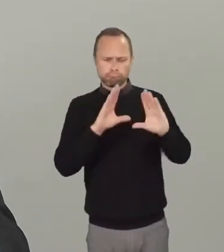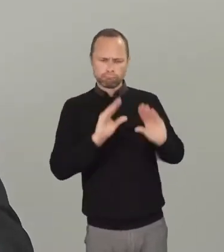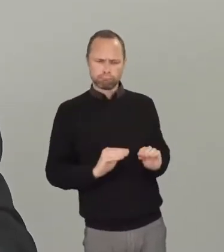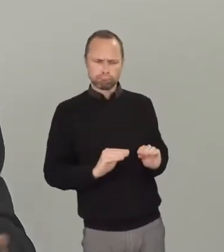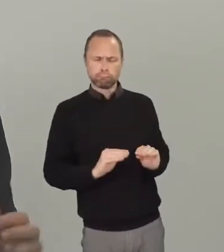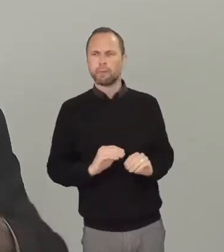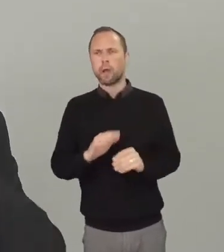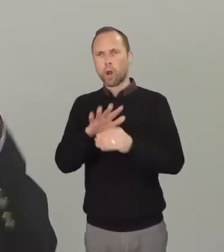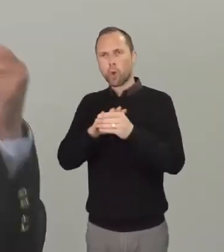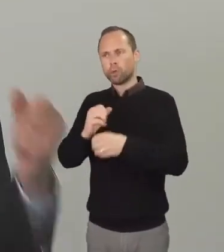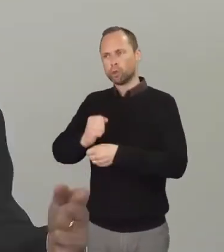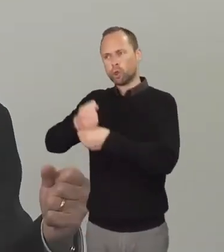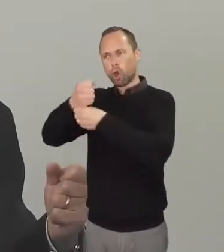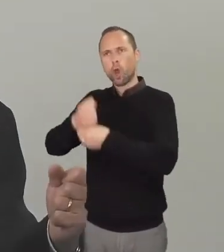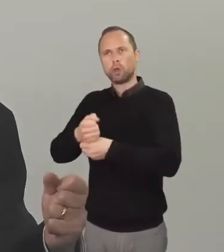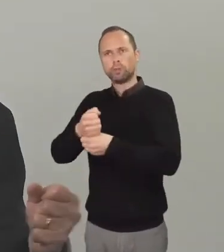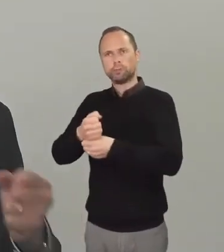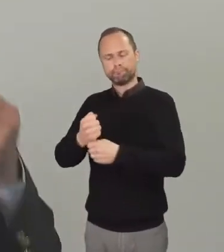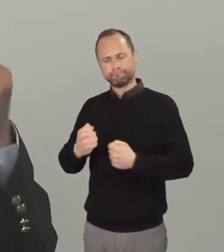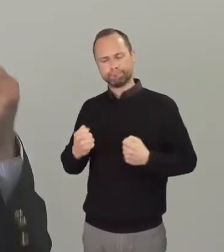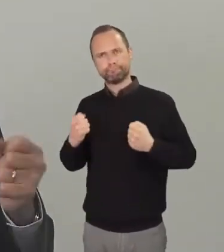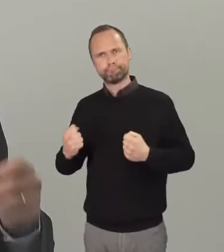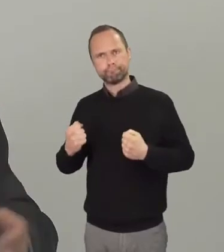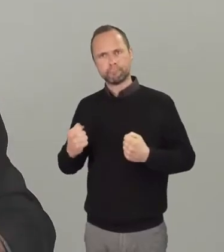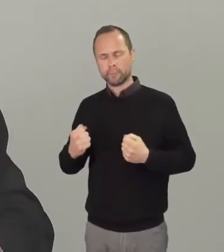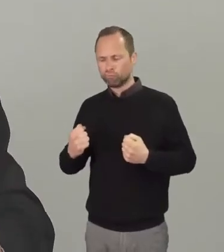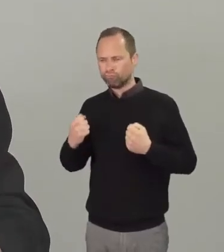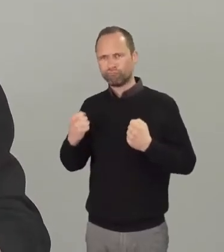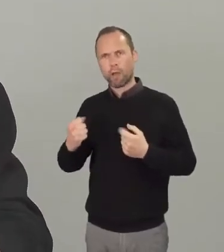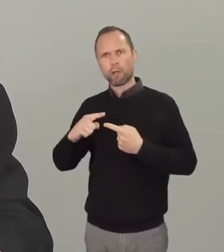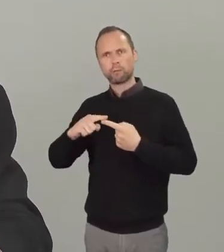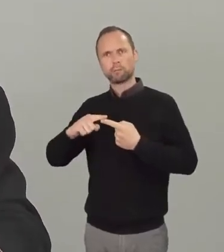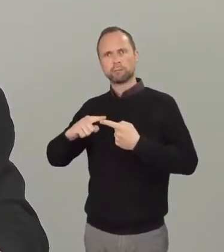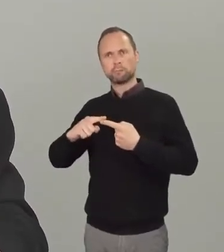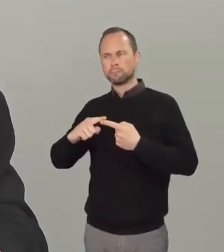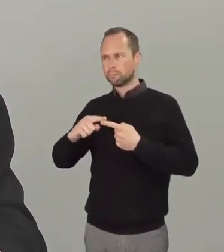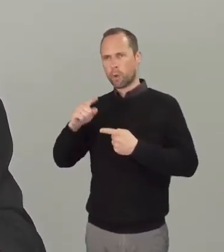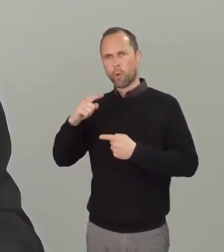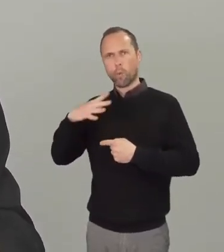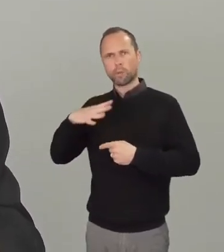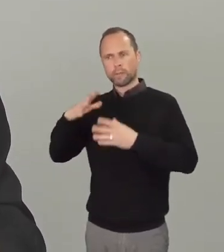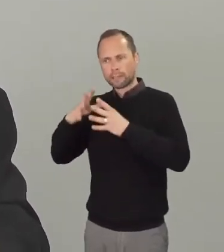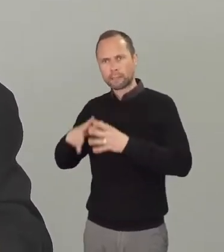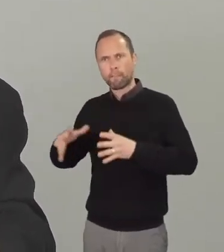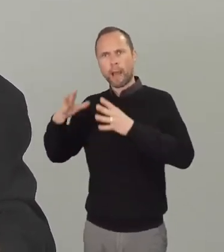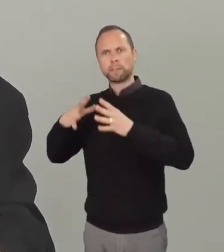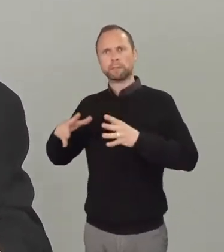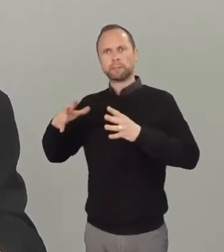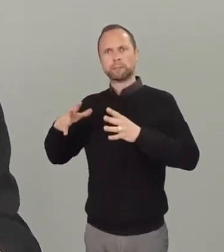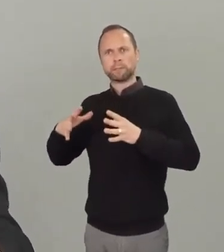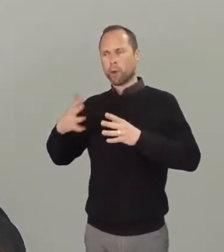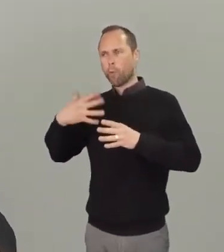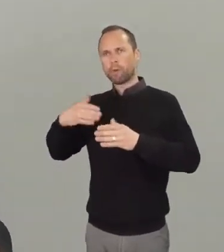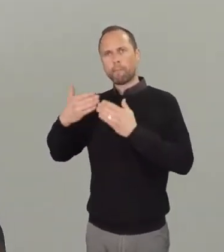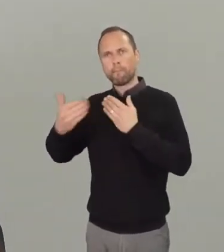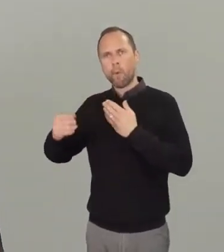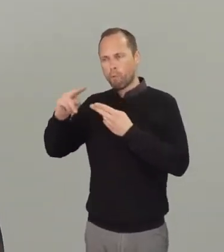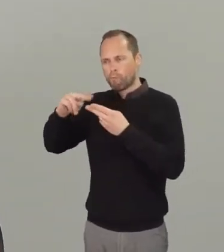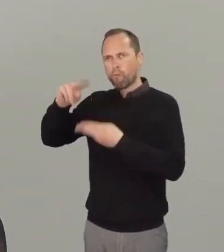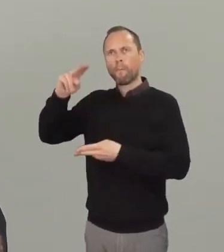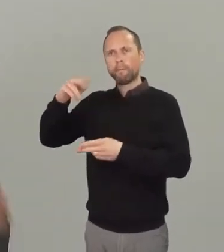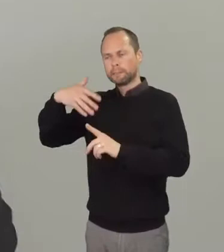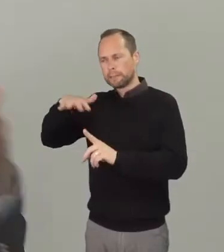in strength, in vitality, in desire to expand the sending of their own